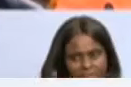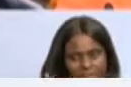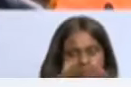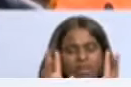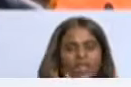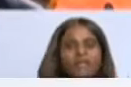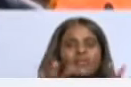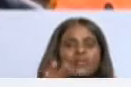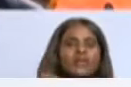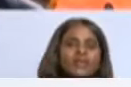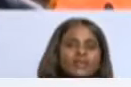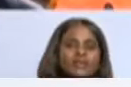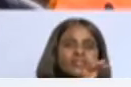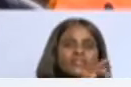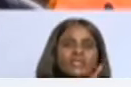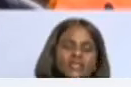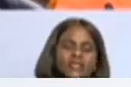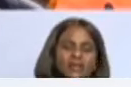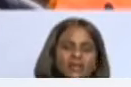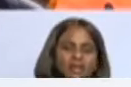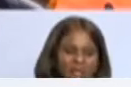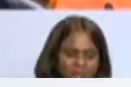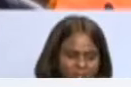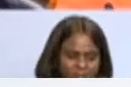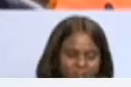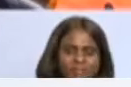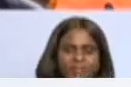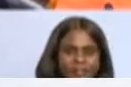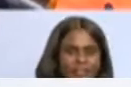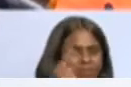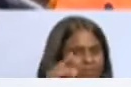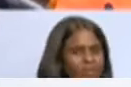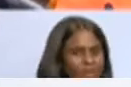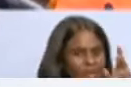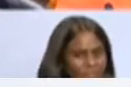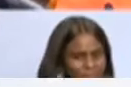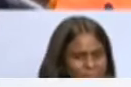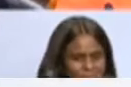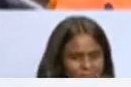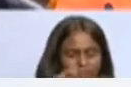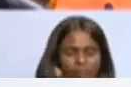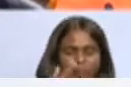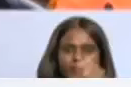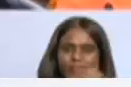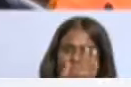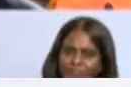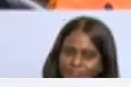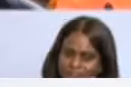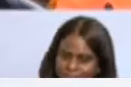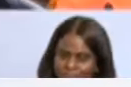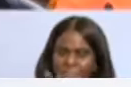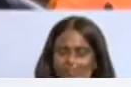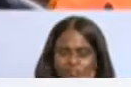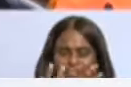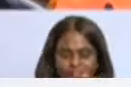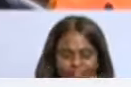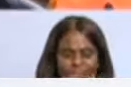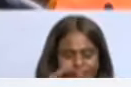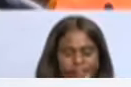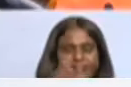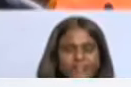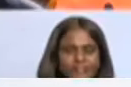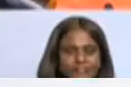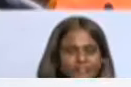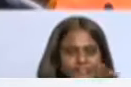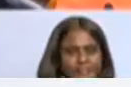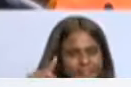economic sector, creating jobs for our people, as well as foreign exchange and revenue for the country. In the